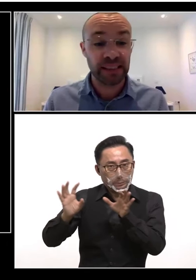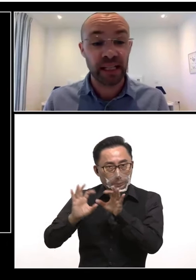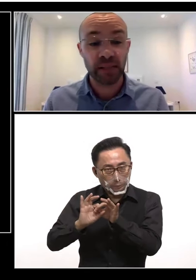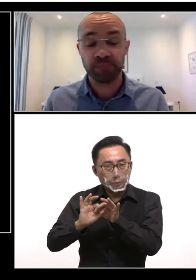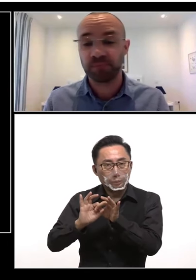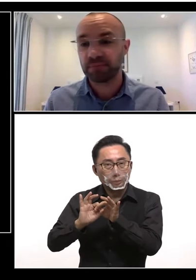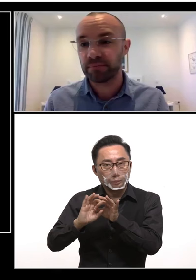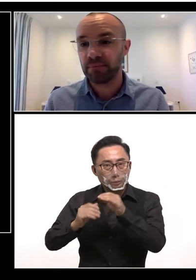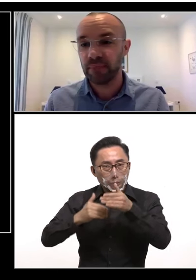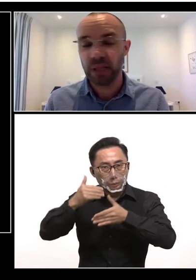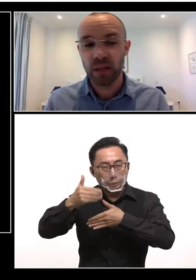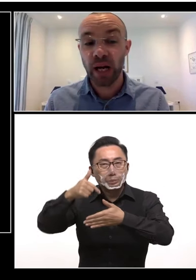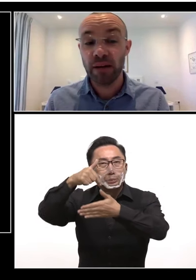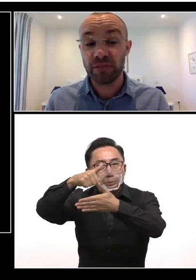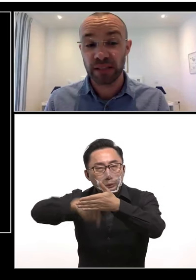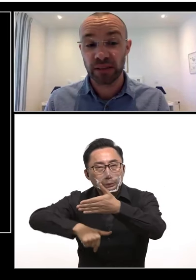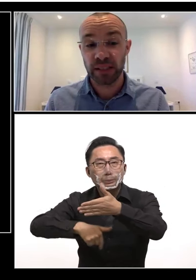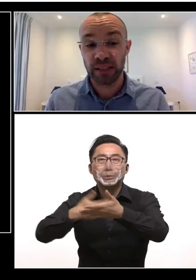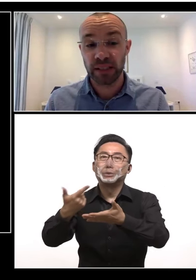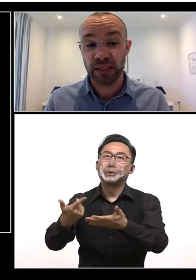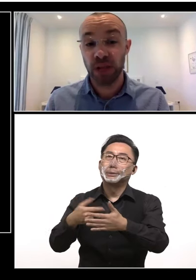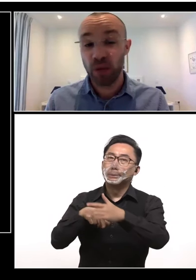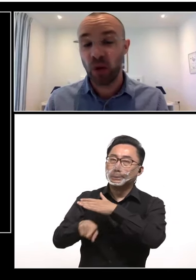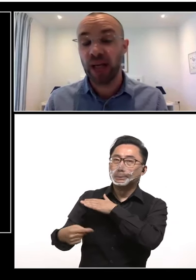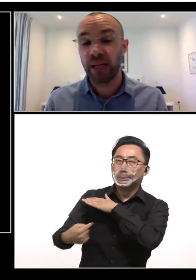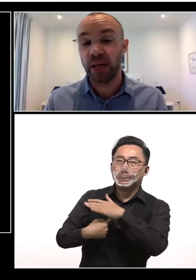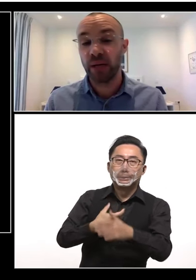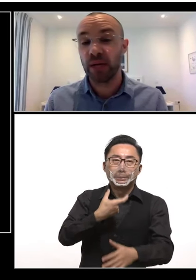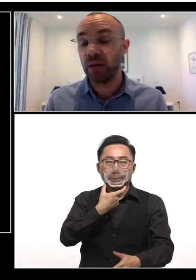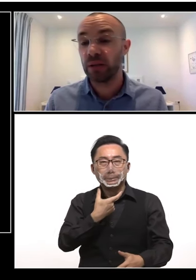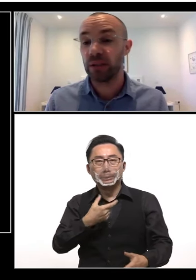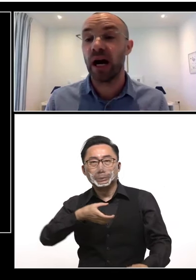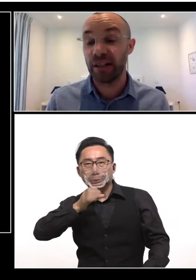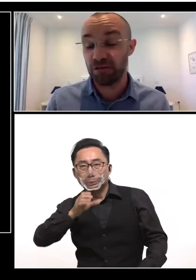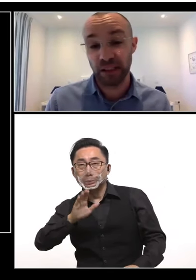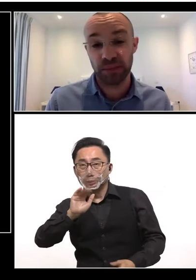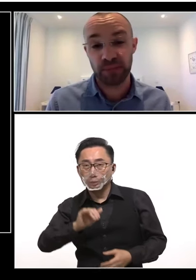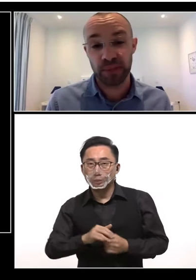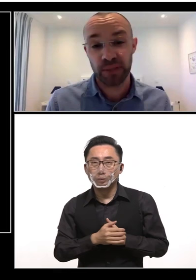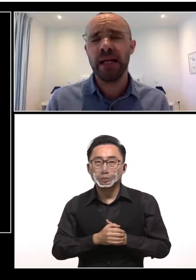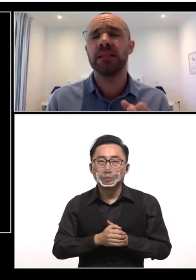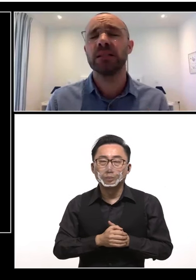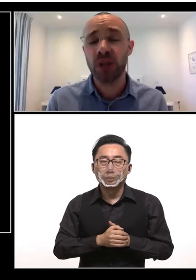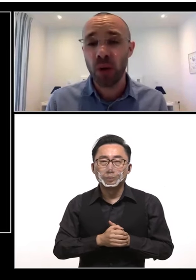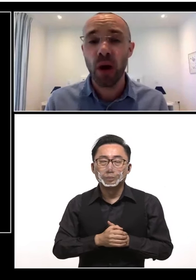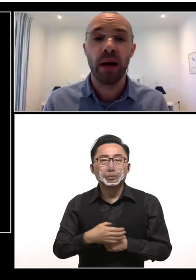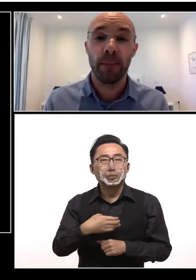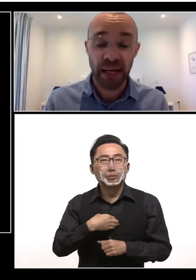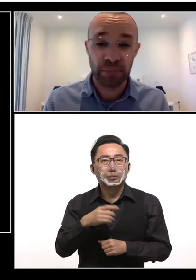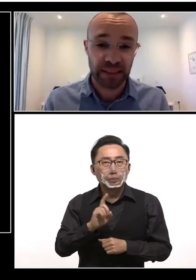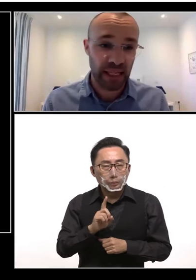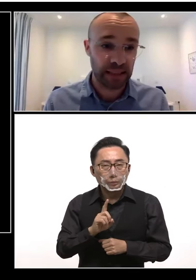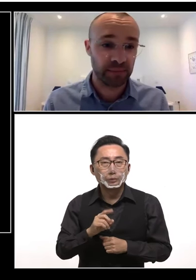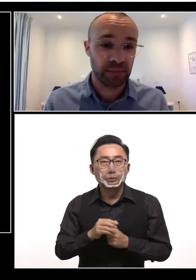drink together." When I reflect on that time, knowing what I know now, I cringe. We made so